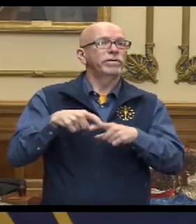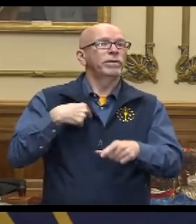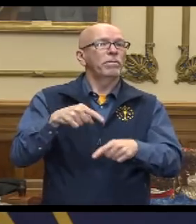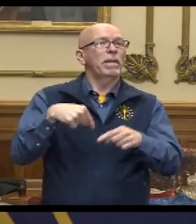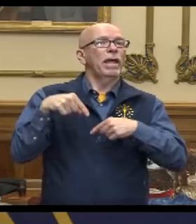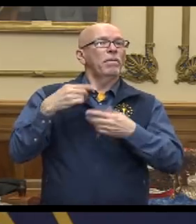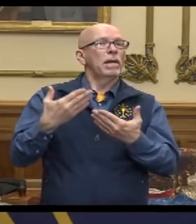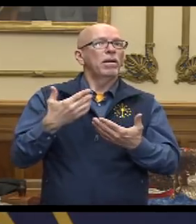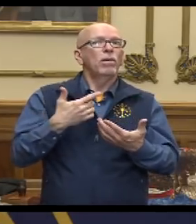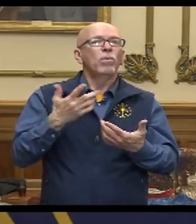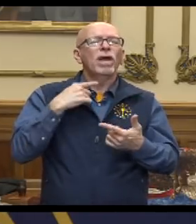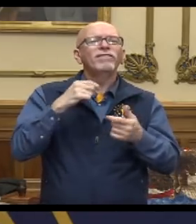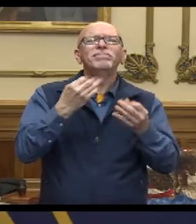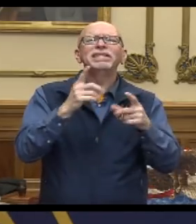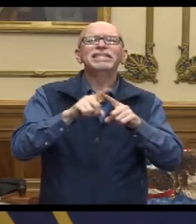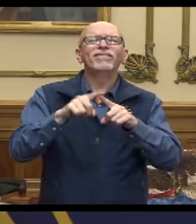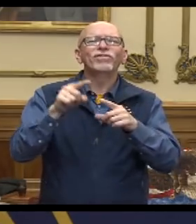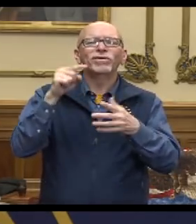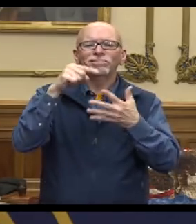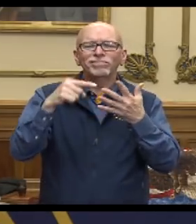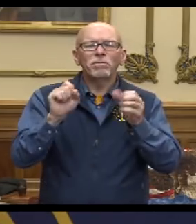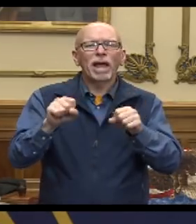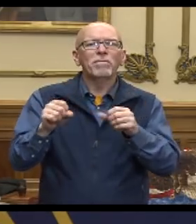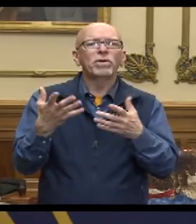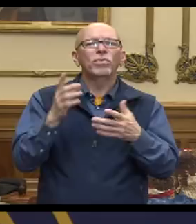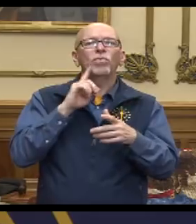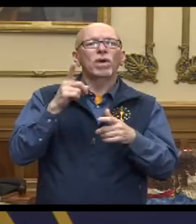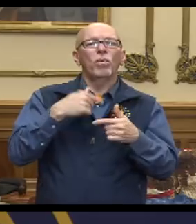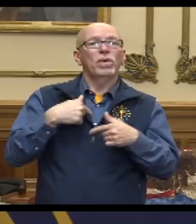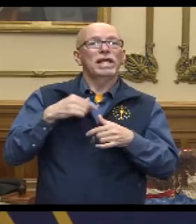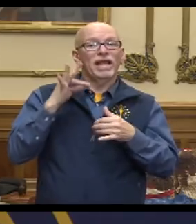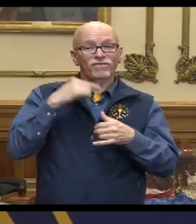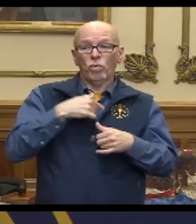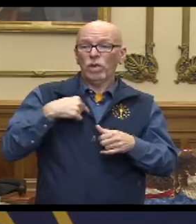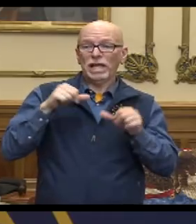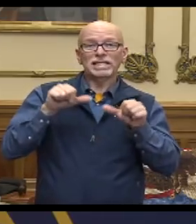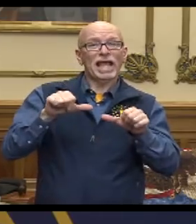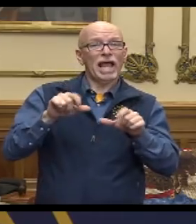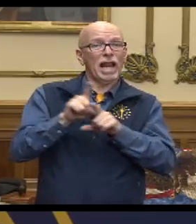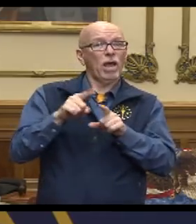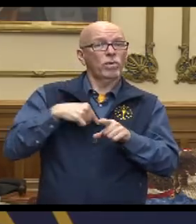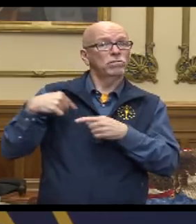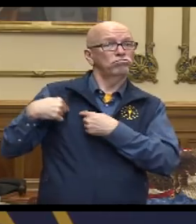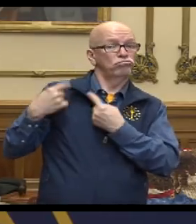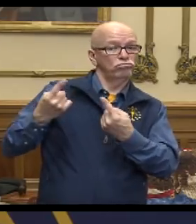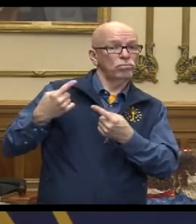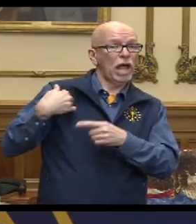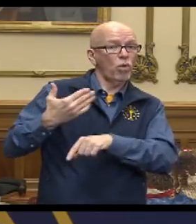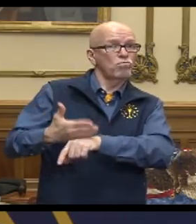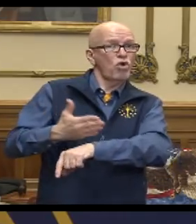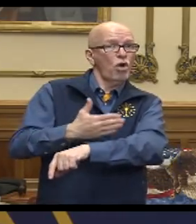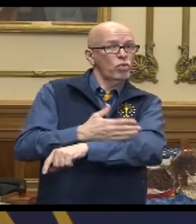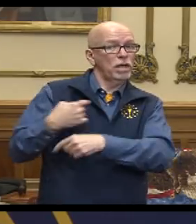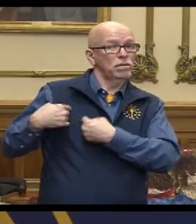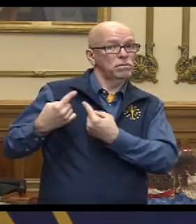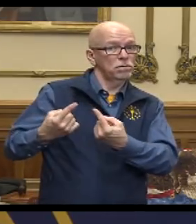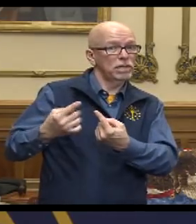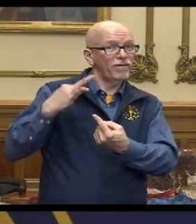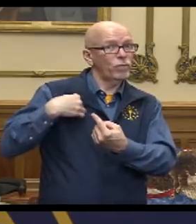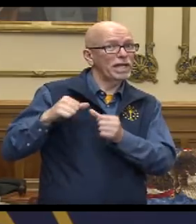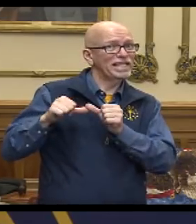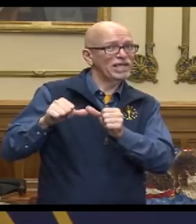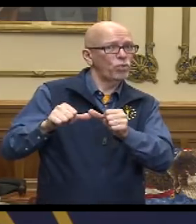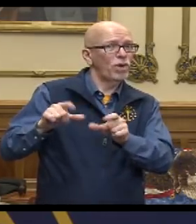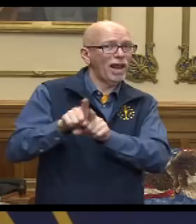gears to this. We just believe if we stay on the course that we're on right now and continue to make progress, which is reliant on